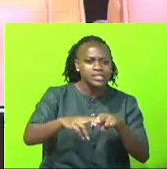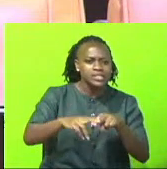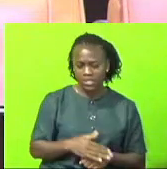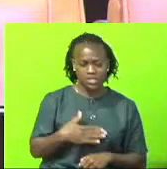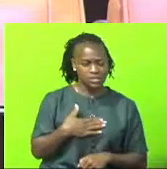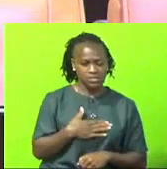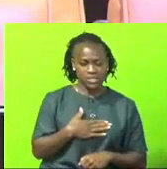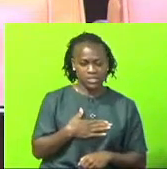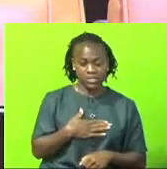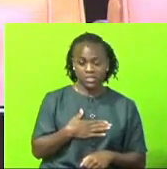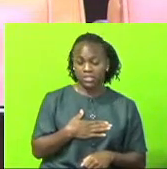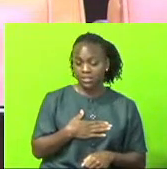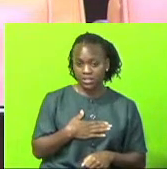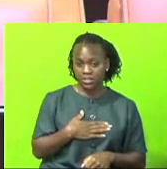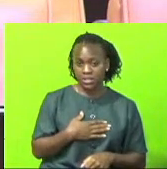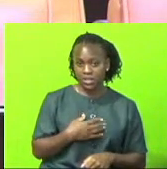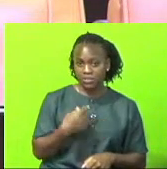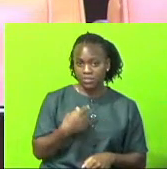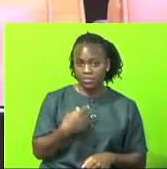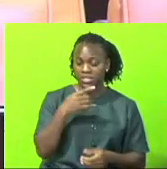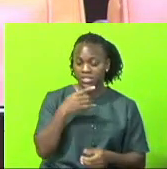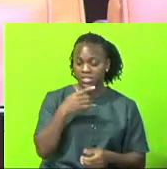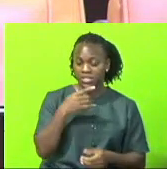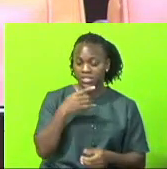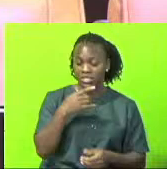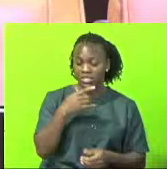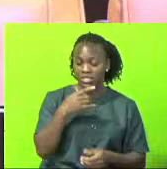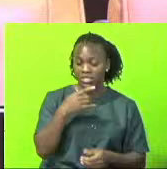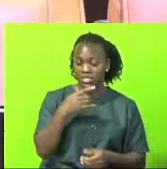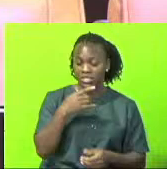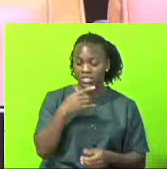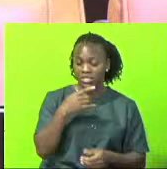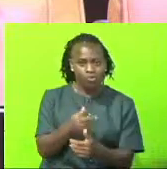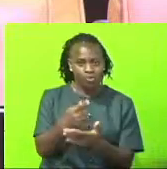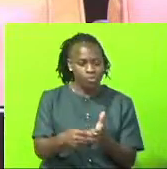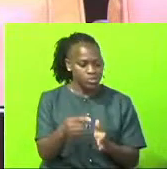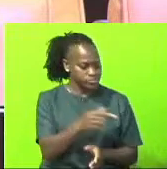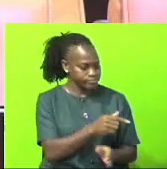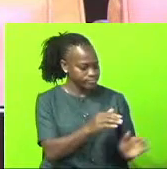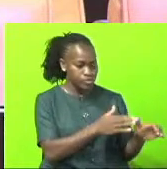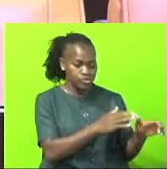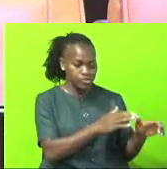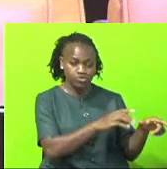Atachian invited you to, that the minority is setting for you today.